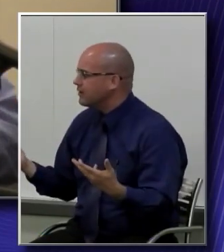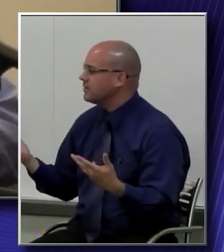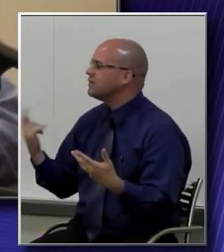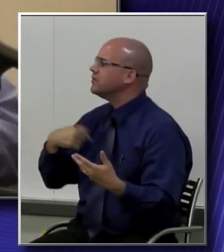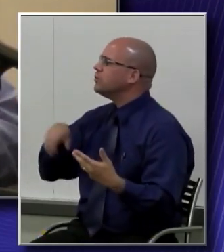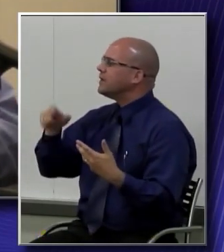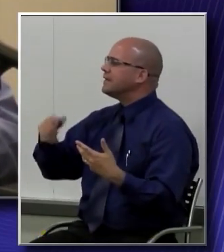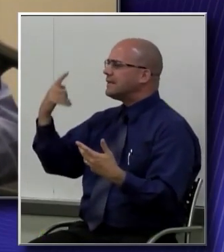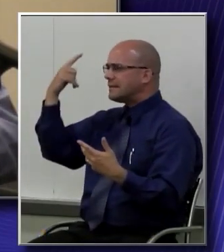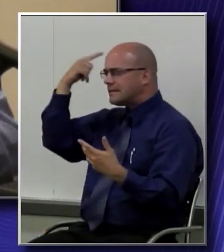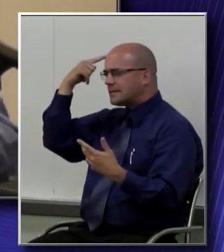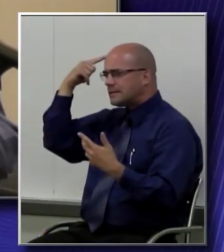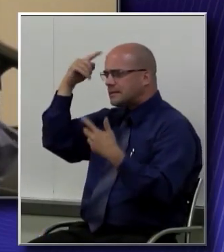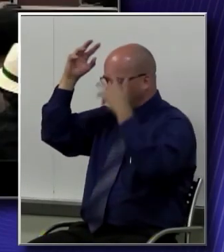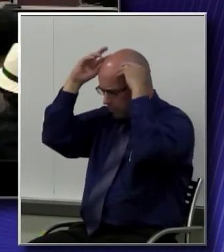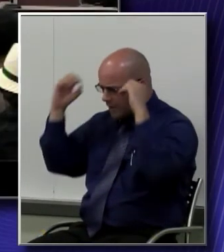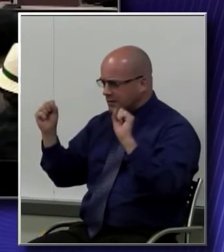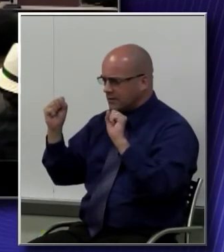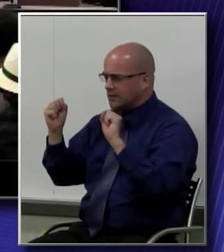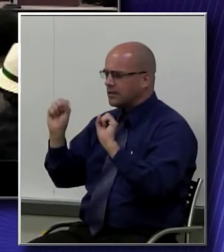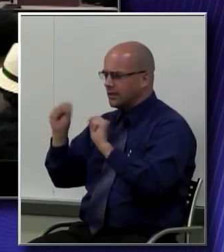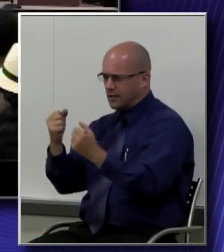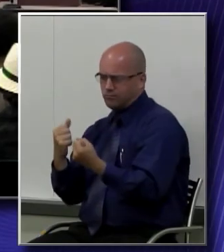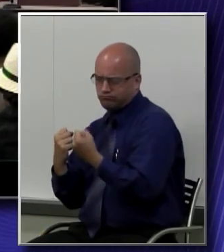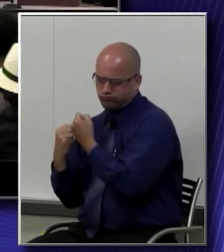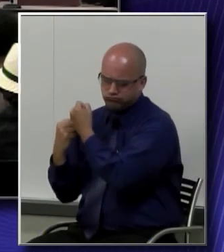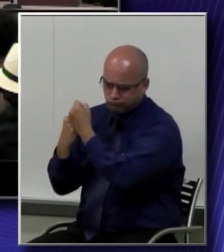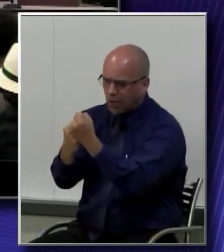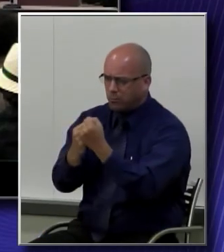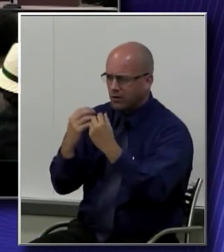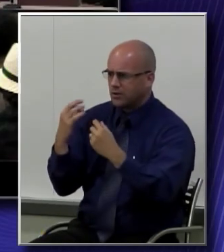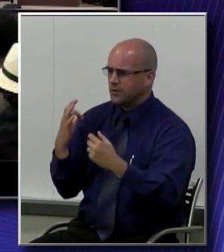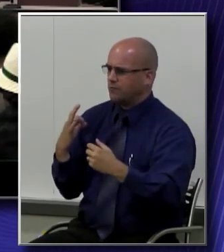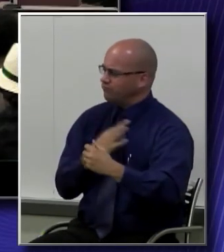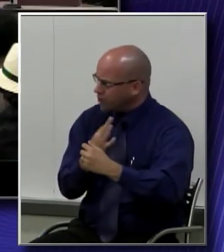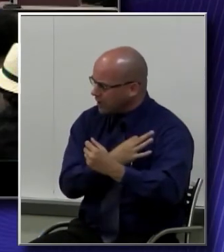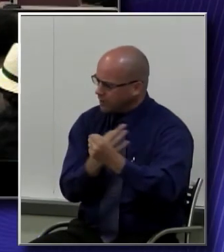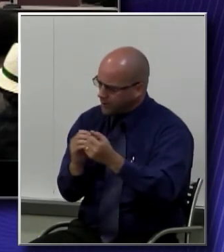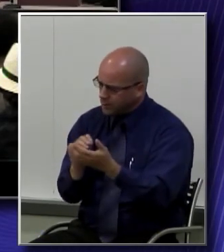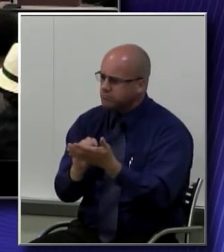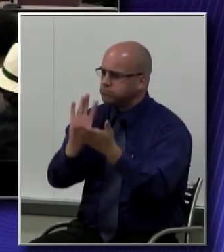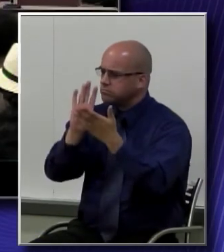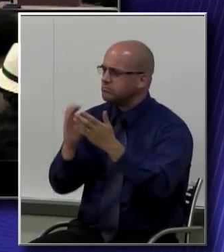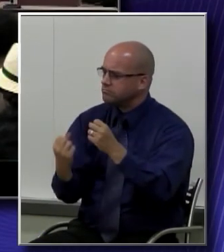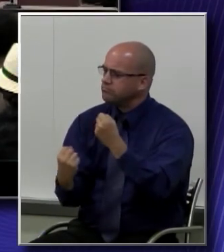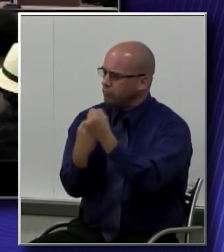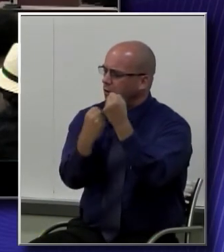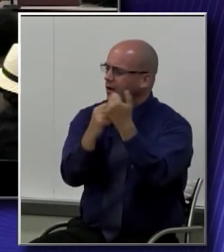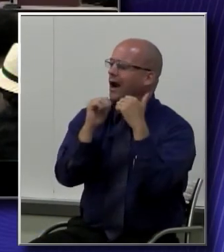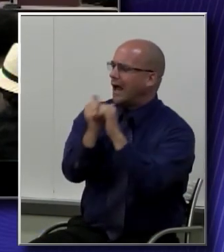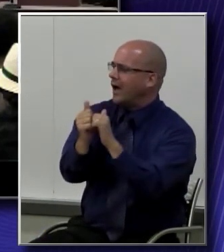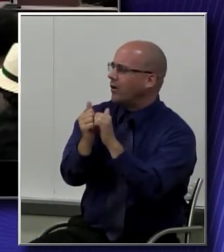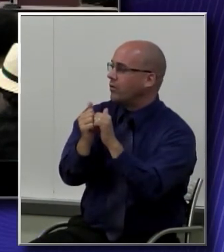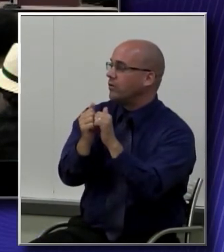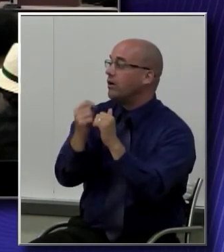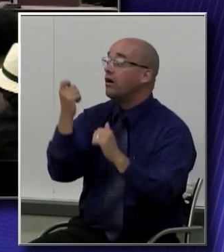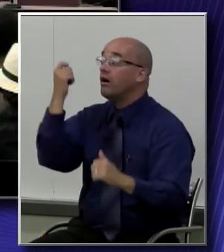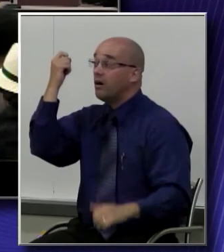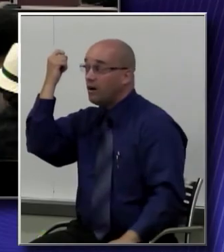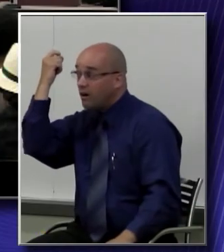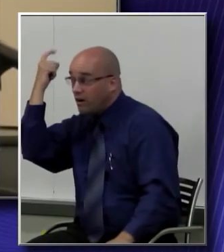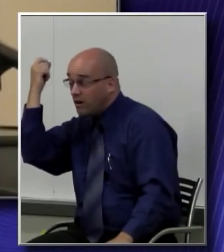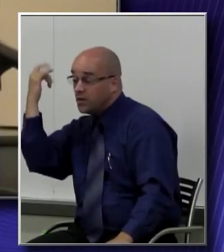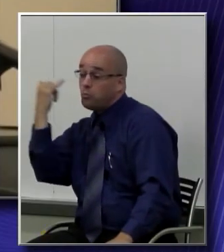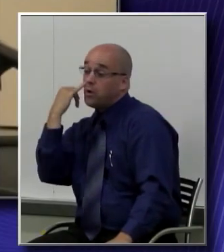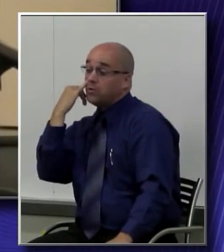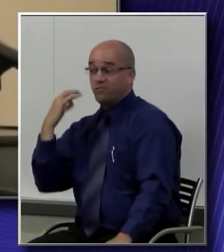empower faculty, because it's, if I am not here in the classroom and my students are not here, none of you or of